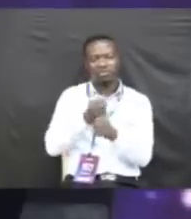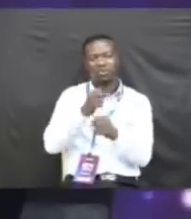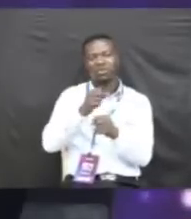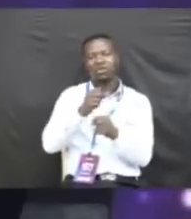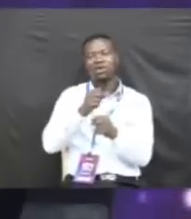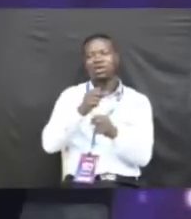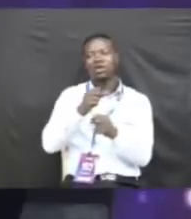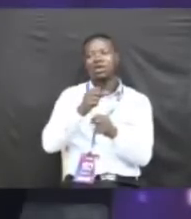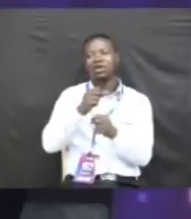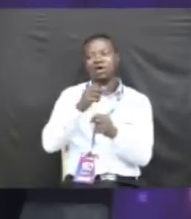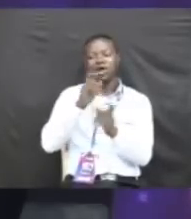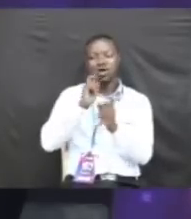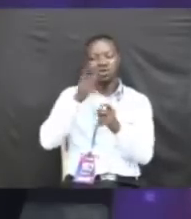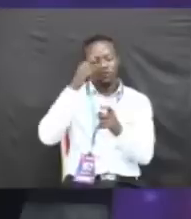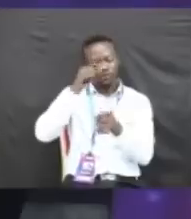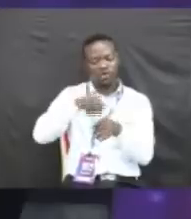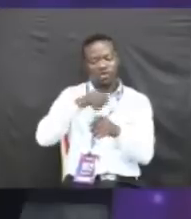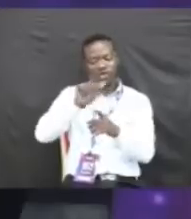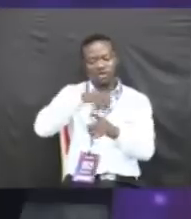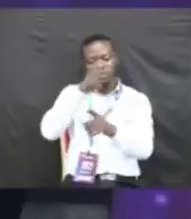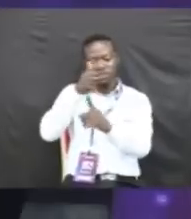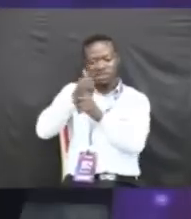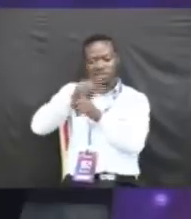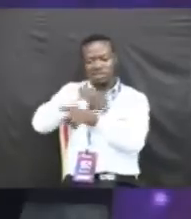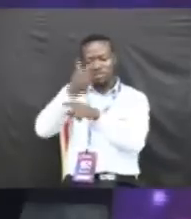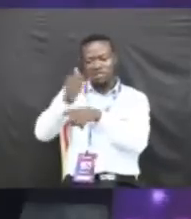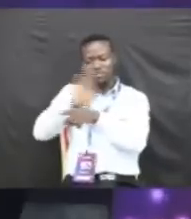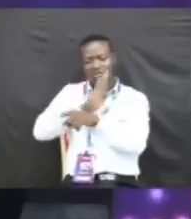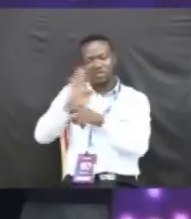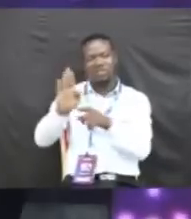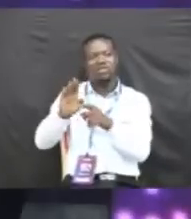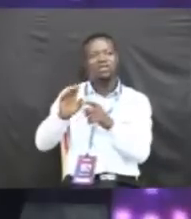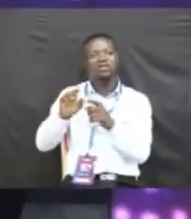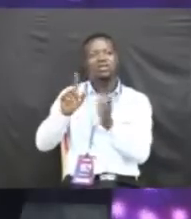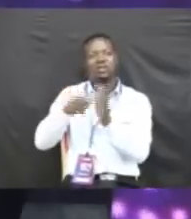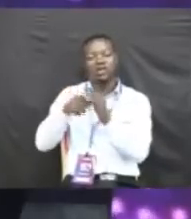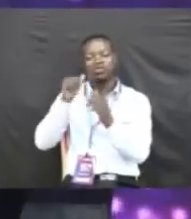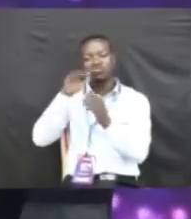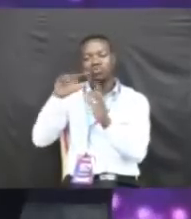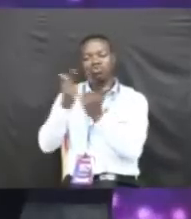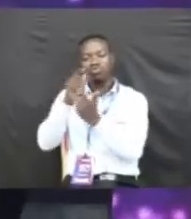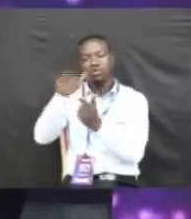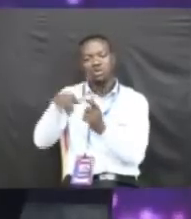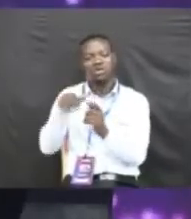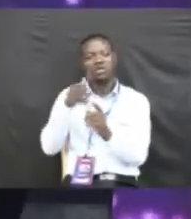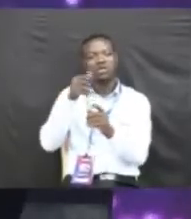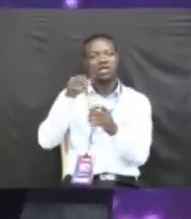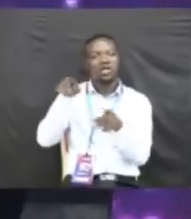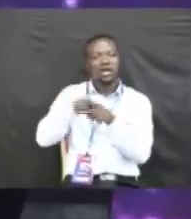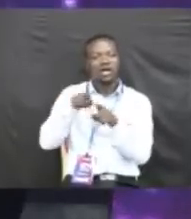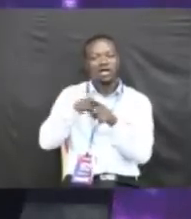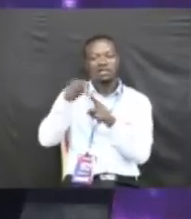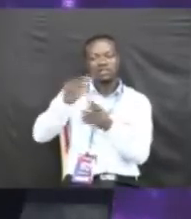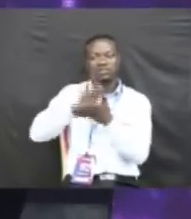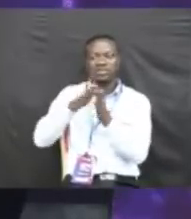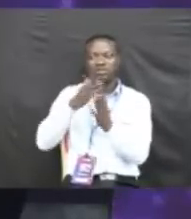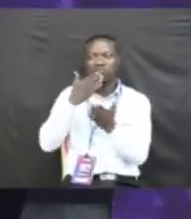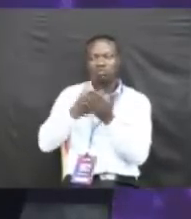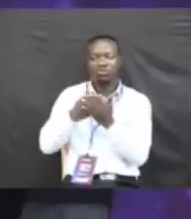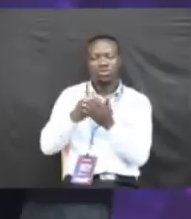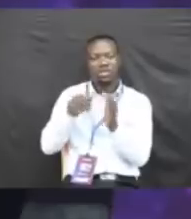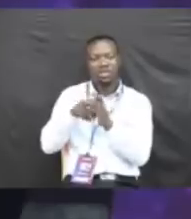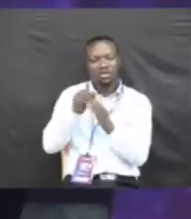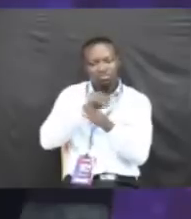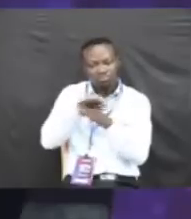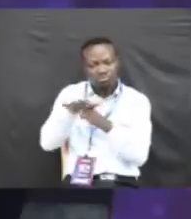foundation of Ghana global women achievers category in recognition of her impactful role in corporate